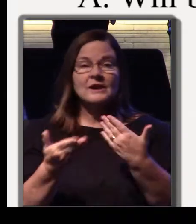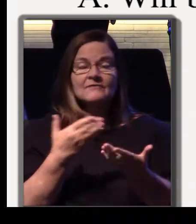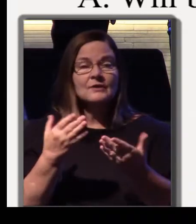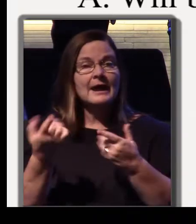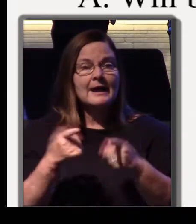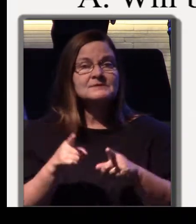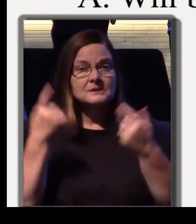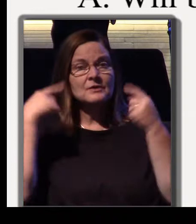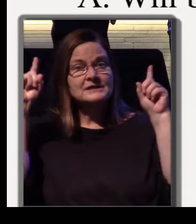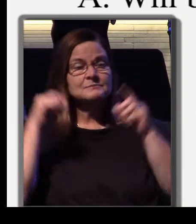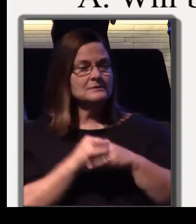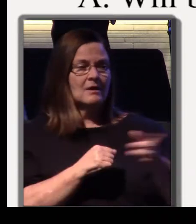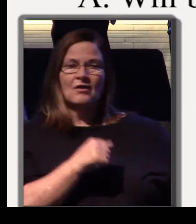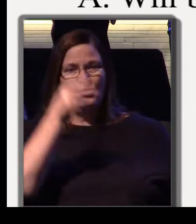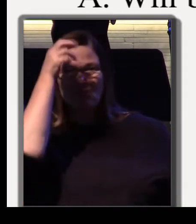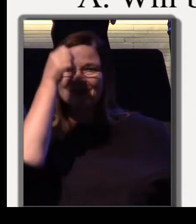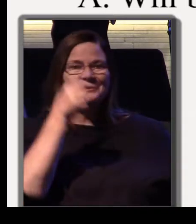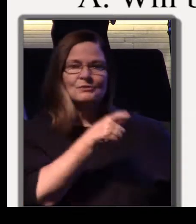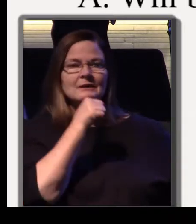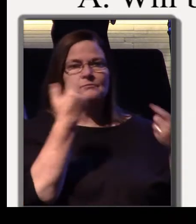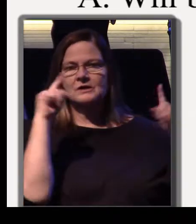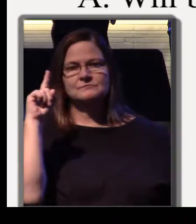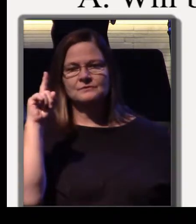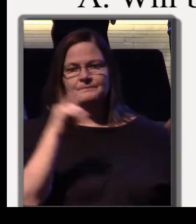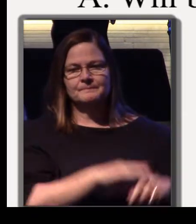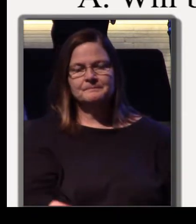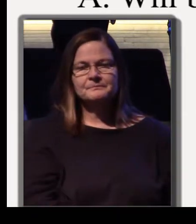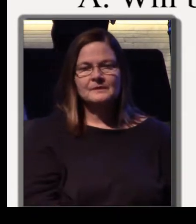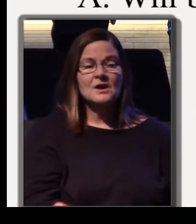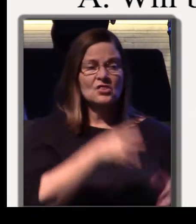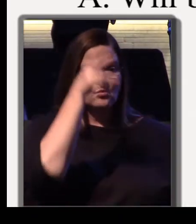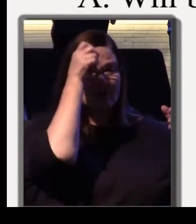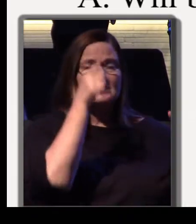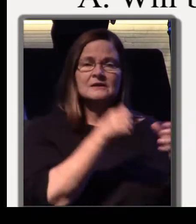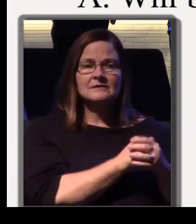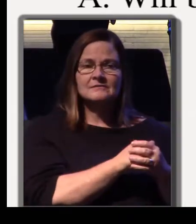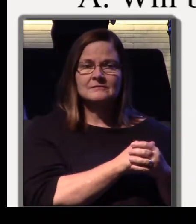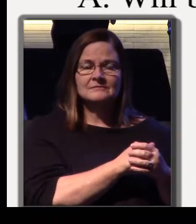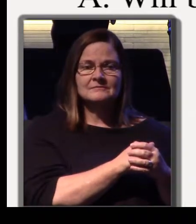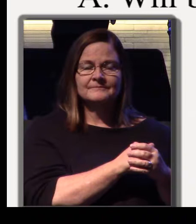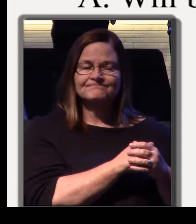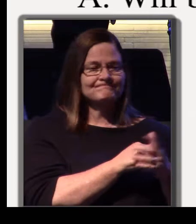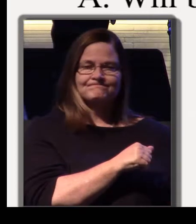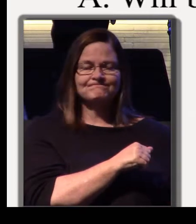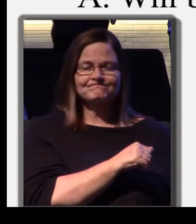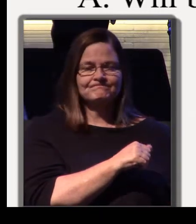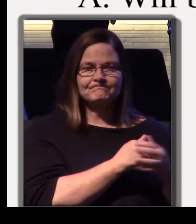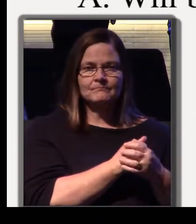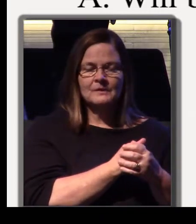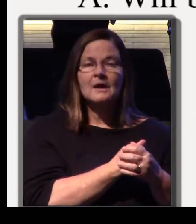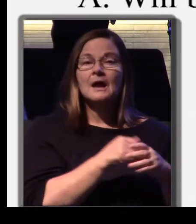No, the wicked, they're going to wither. And what about this other phrase, and whatever he does, he prospers? No, not the wicked. The wicked will